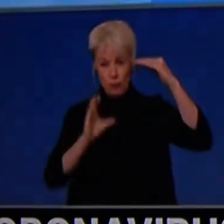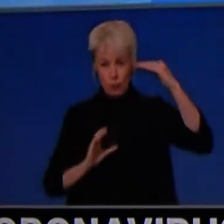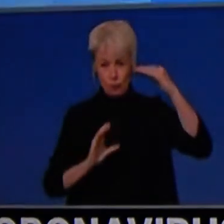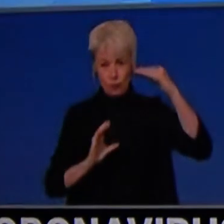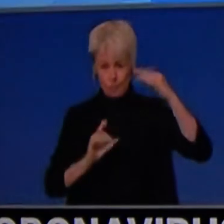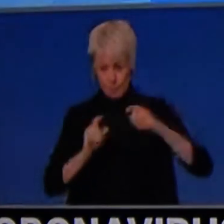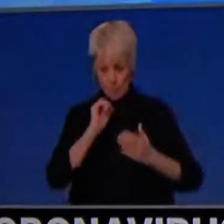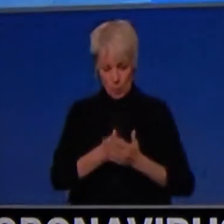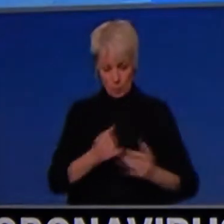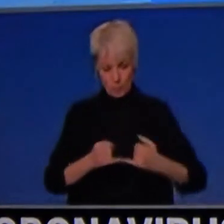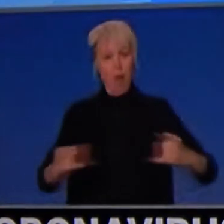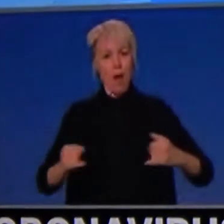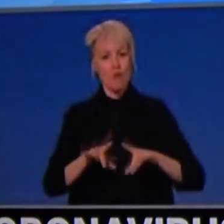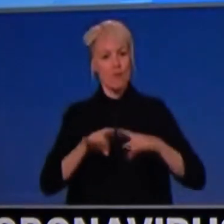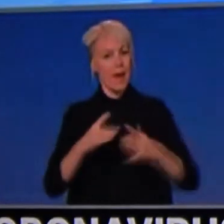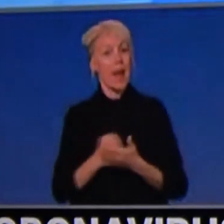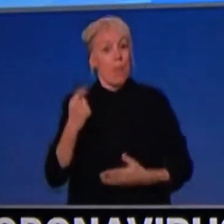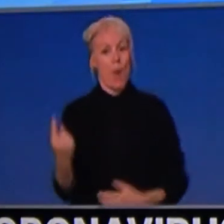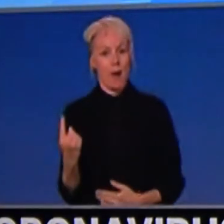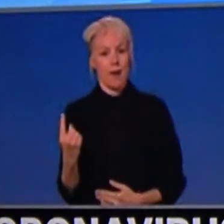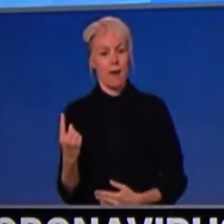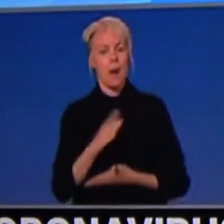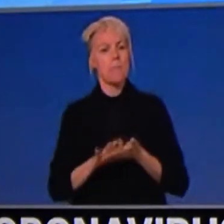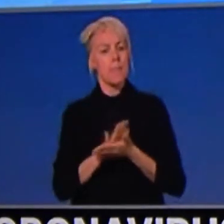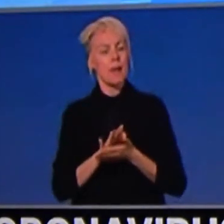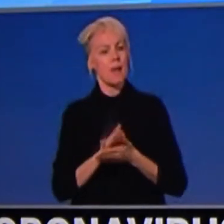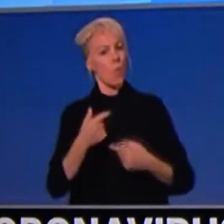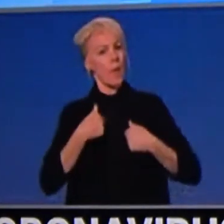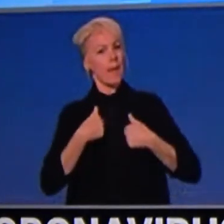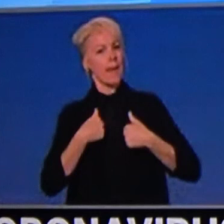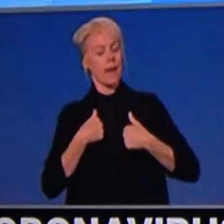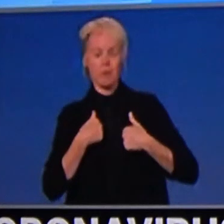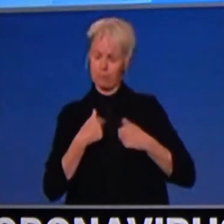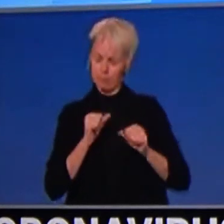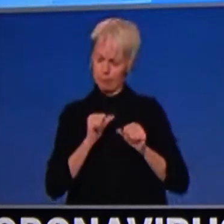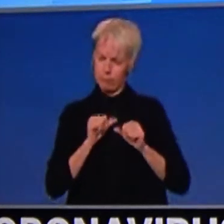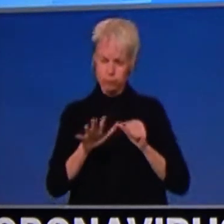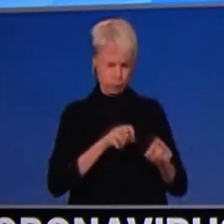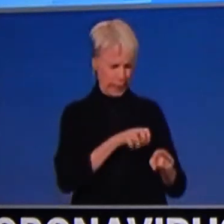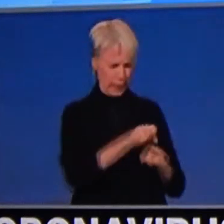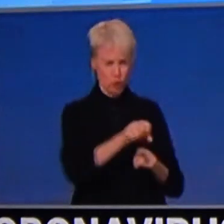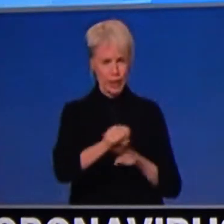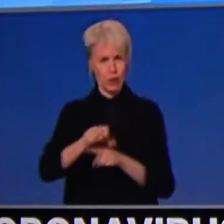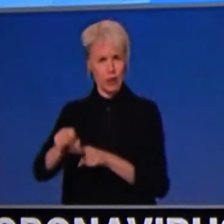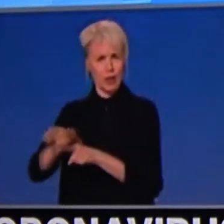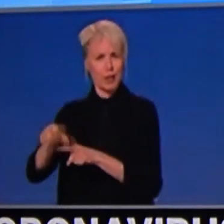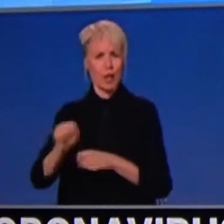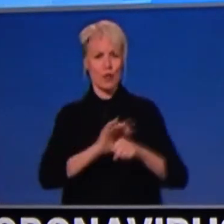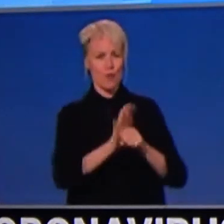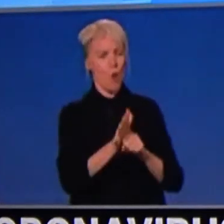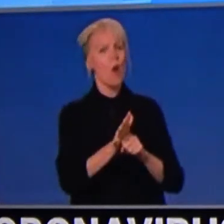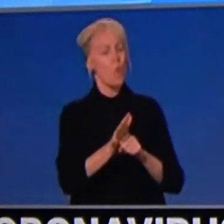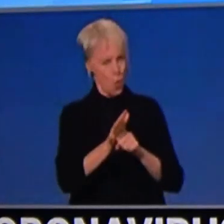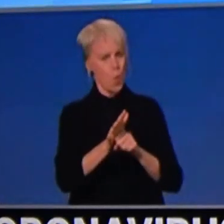The estimates are showing that we are the most likely country in the world in this modelling of the countries shown